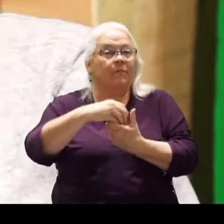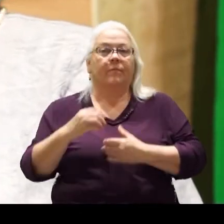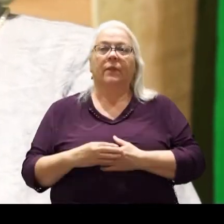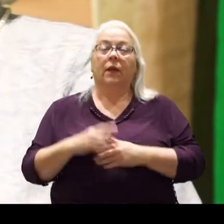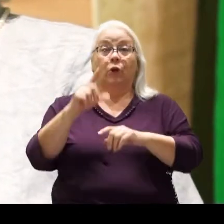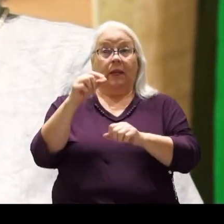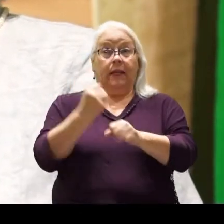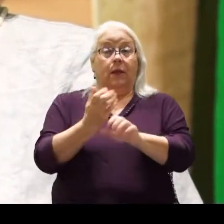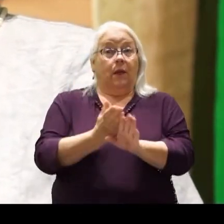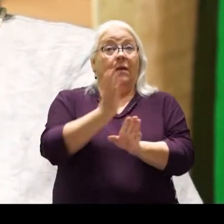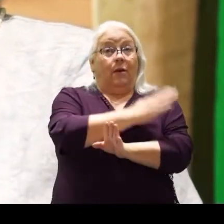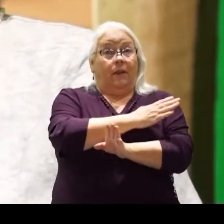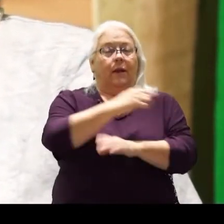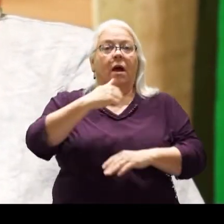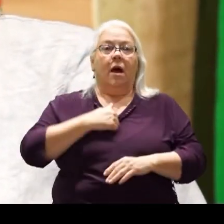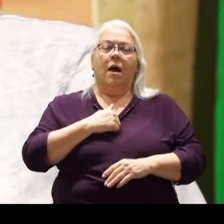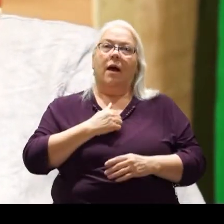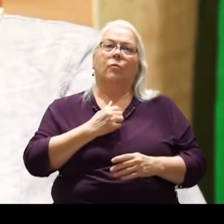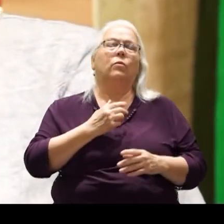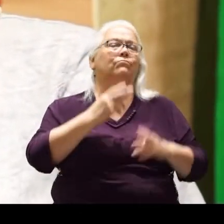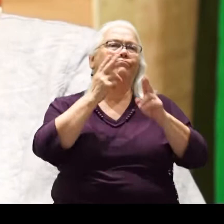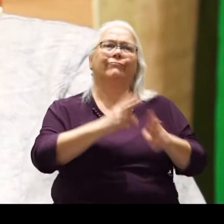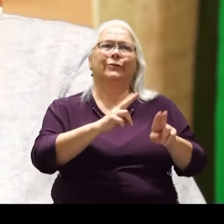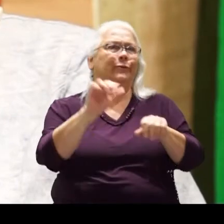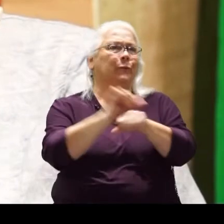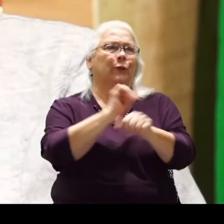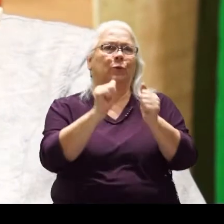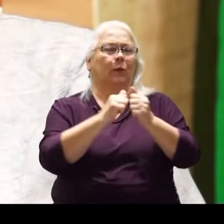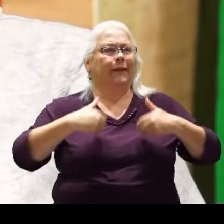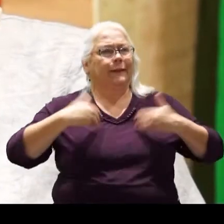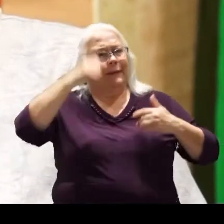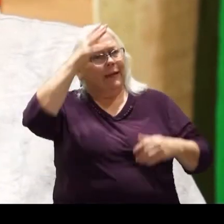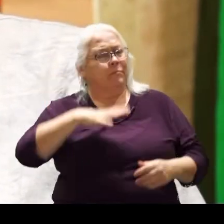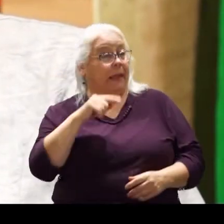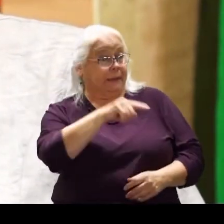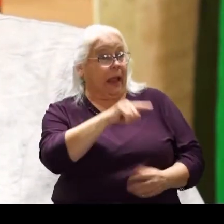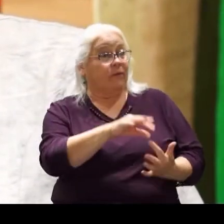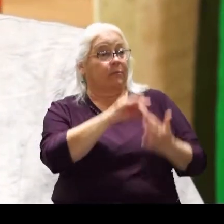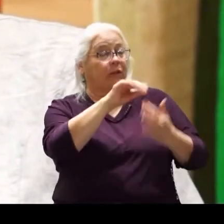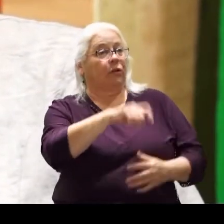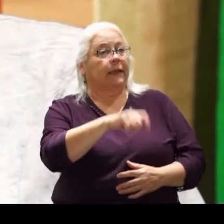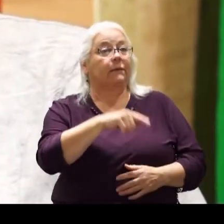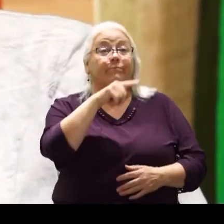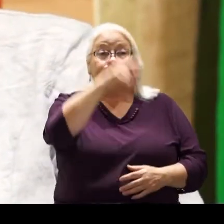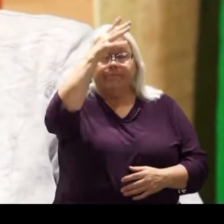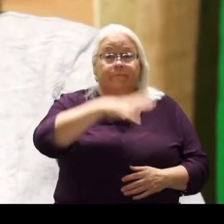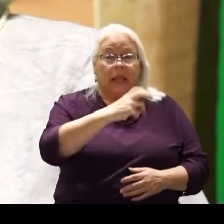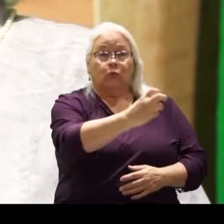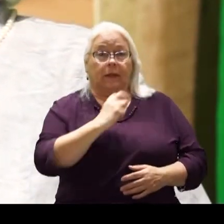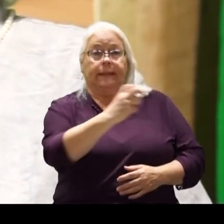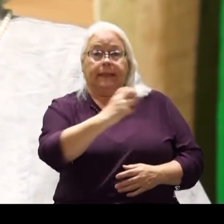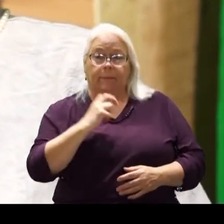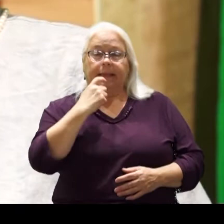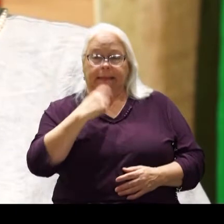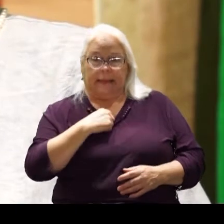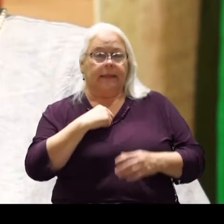20 years before moving here, I had the honor of working with a young man with special needs. And then he used